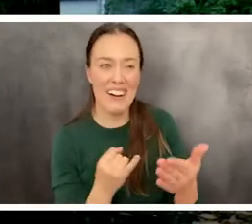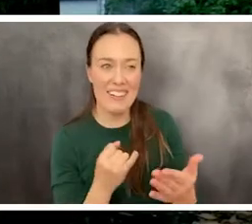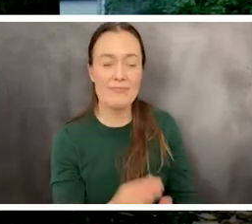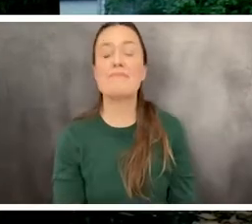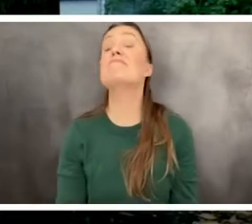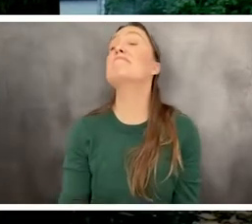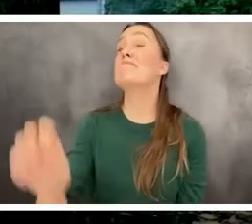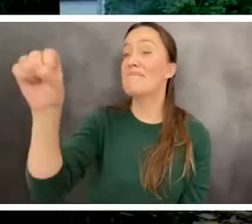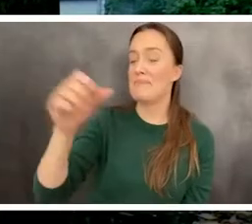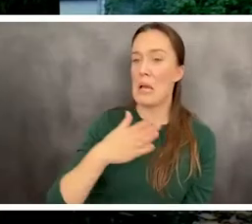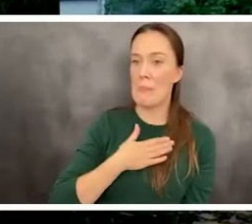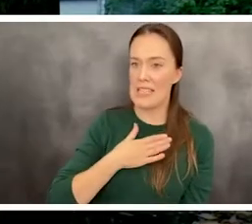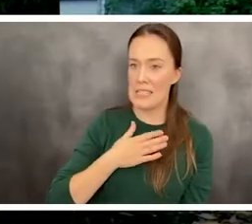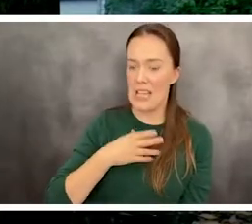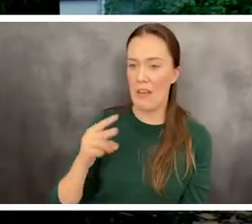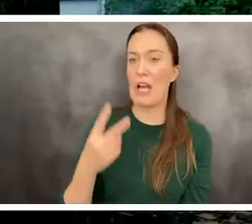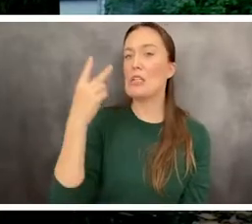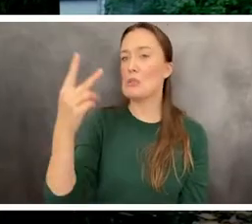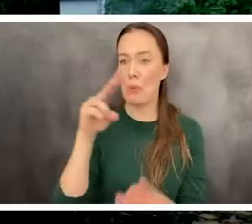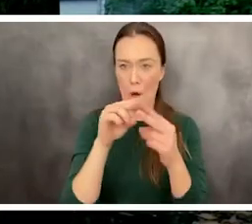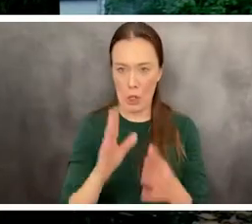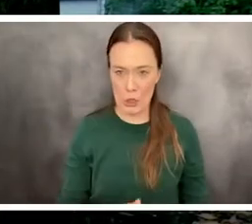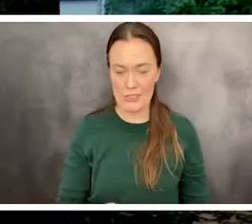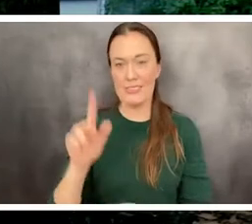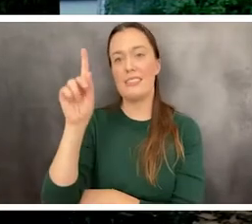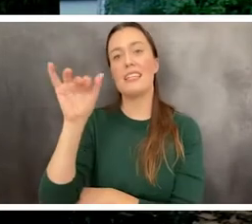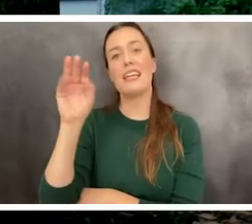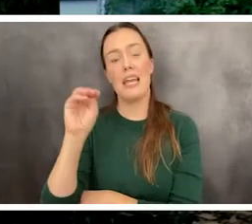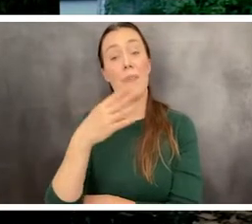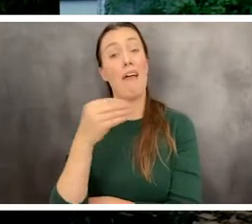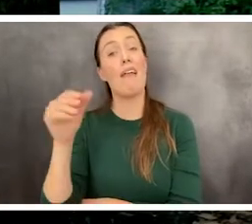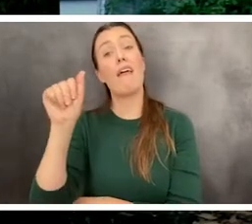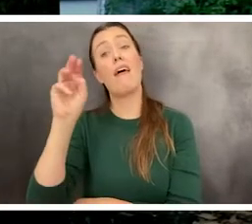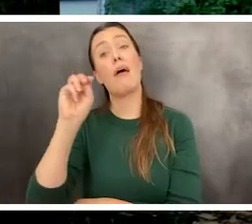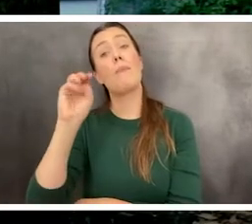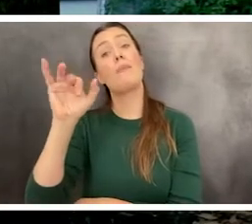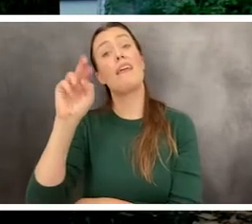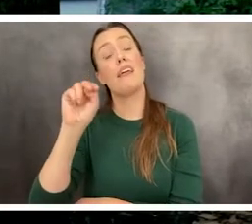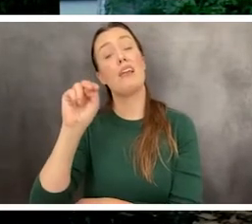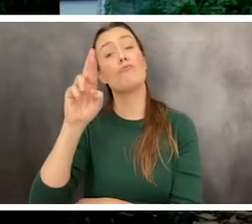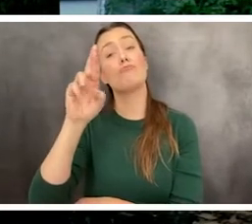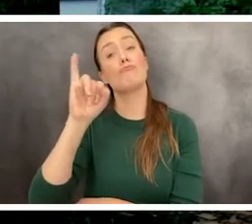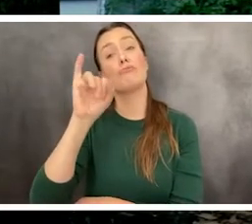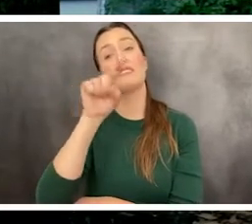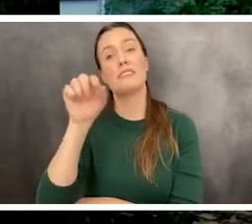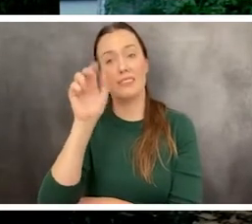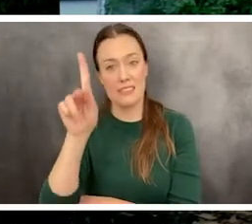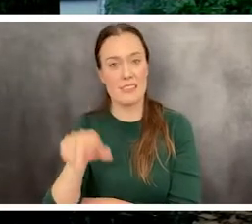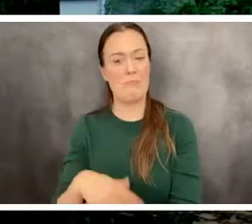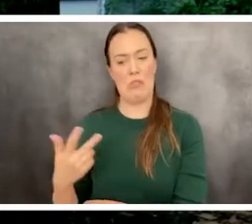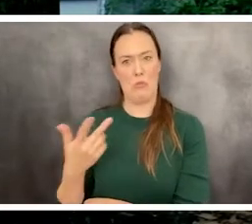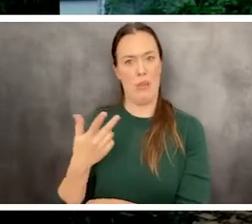for it's myself and two other partners, Kim and Amin Risk, and we started the business initially just at farmers